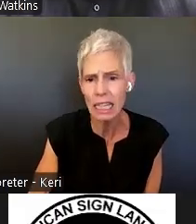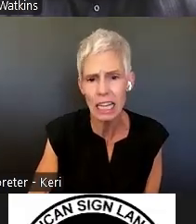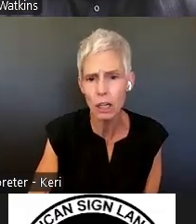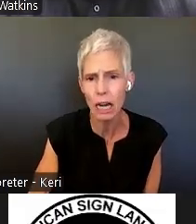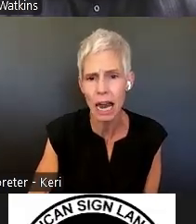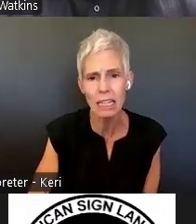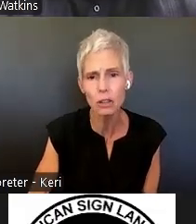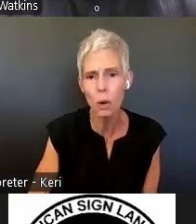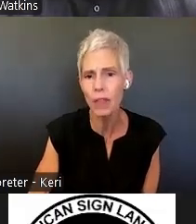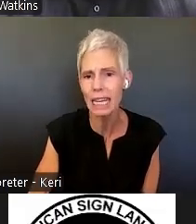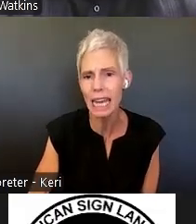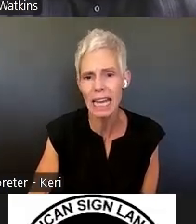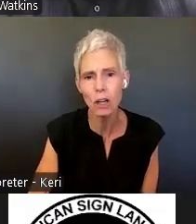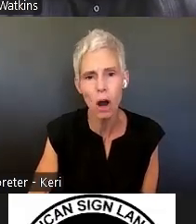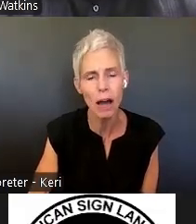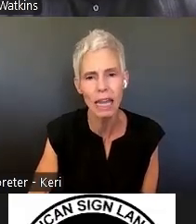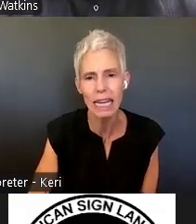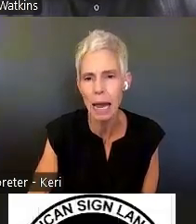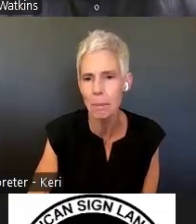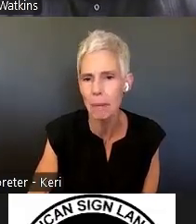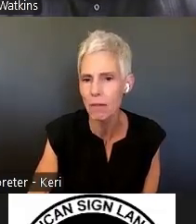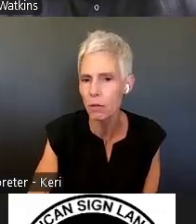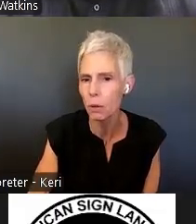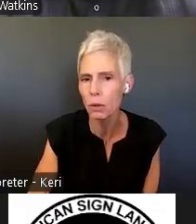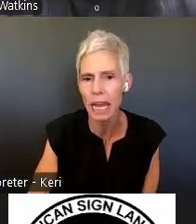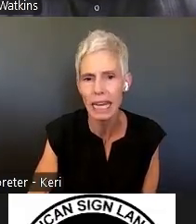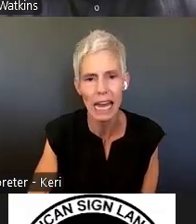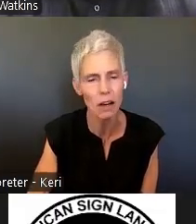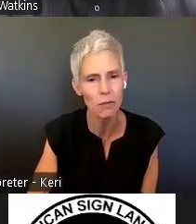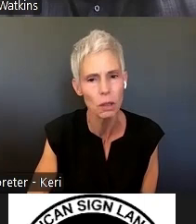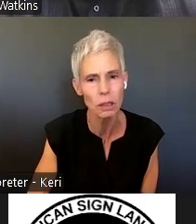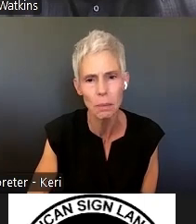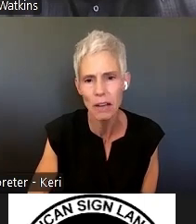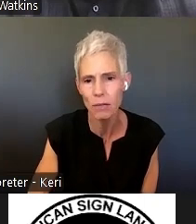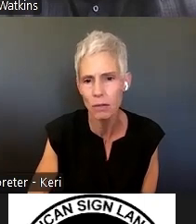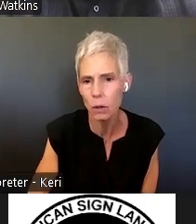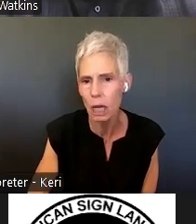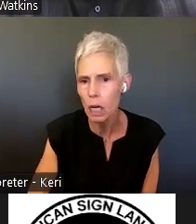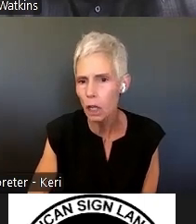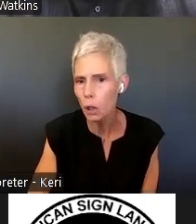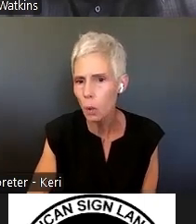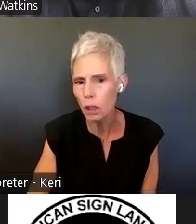in a year? And so they can't buy food, they can't afford